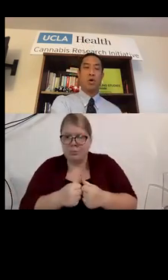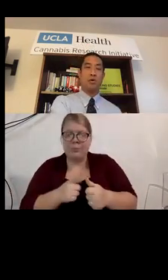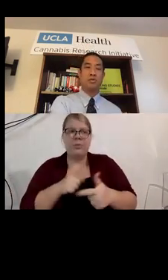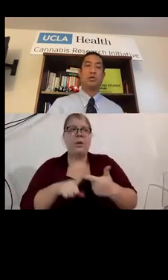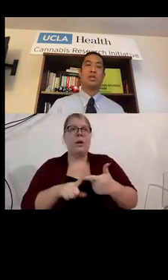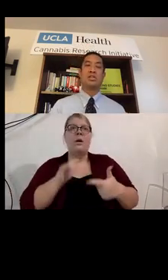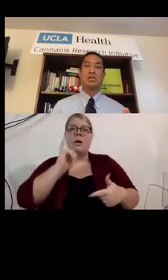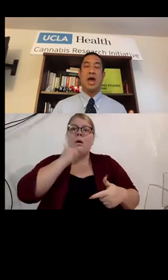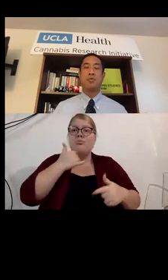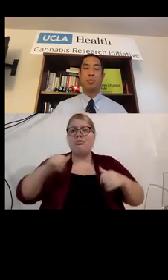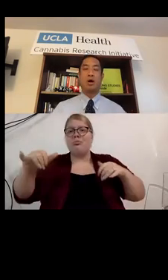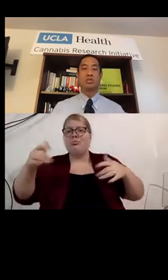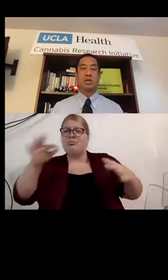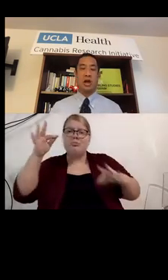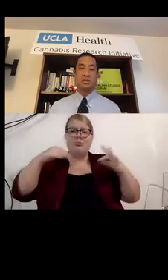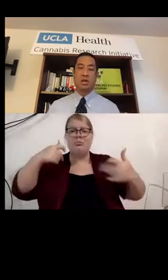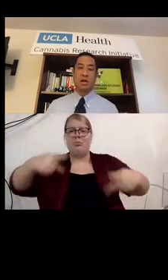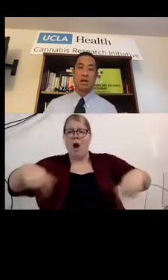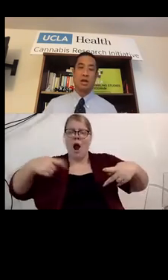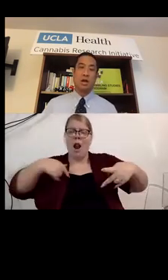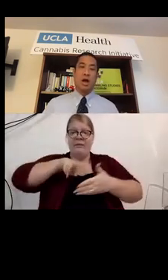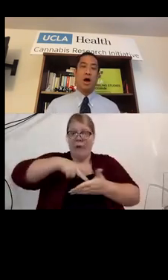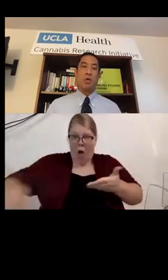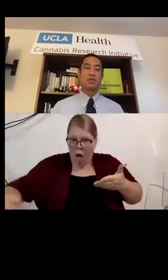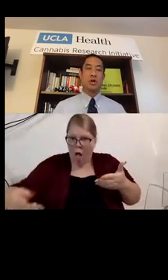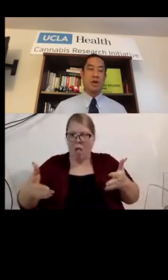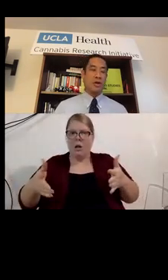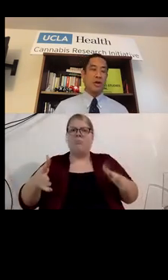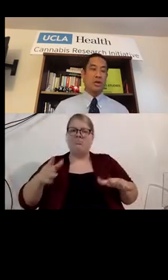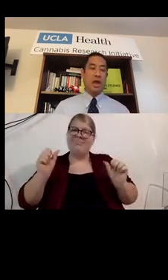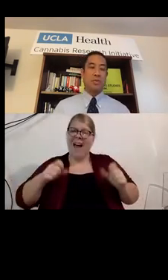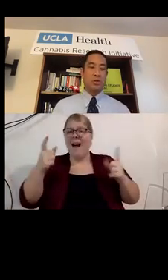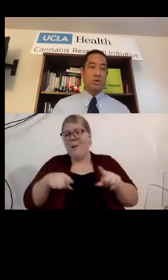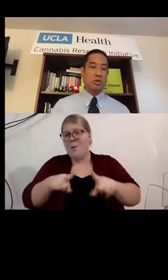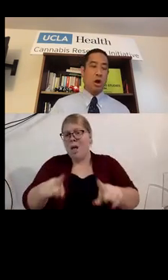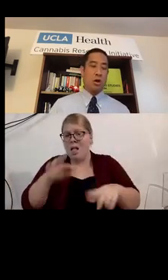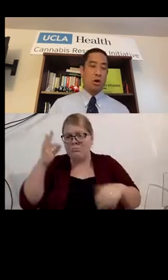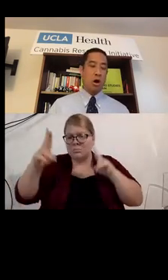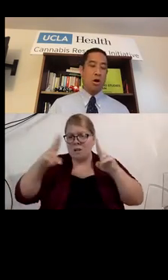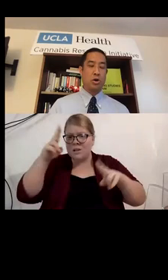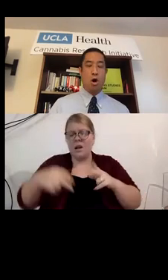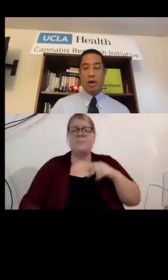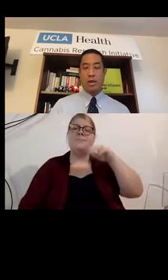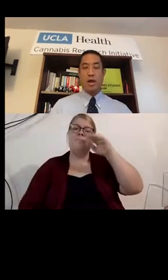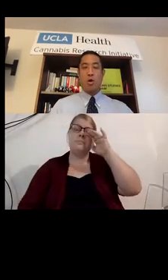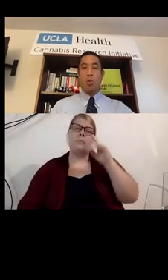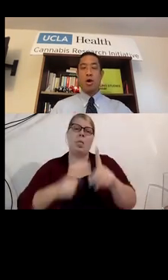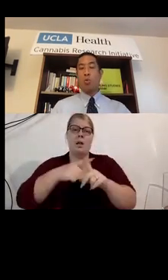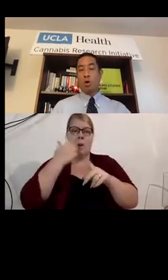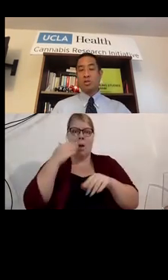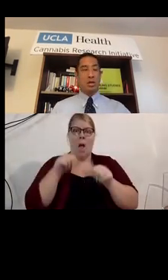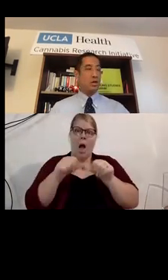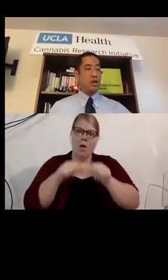off roofs. So these things happen whilst intoxicated. We also know now that cannabis use ongoing